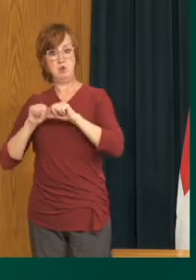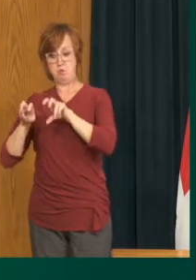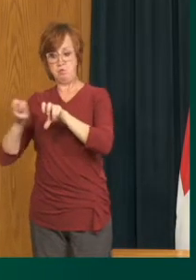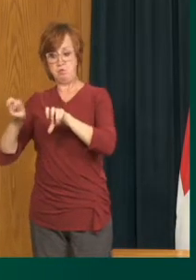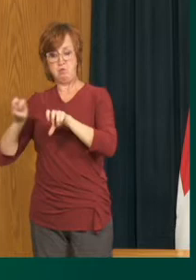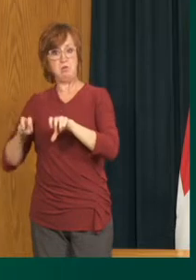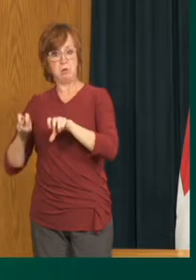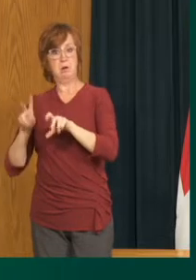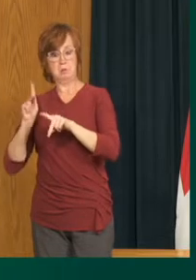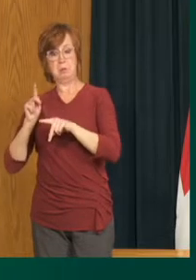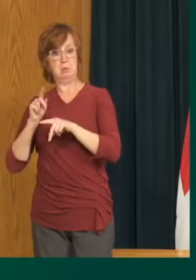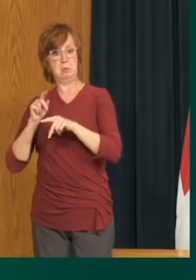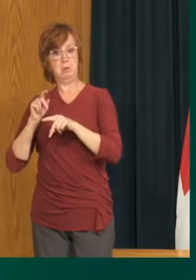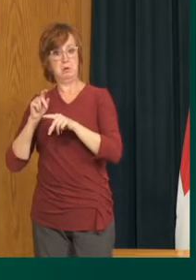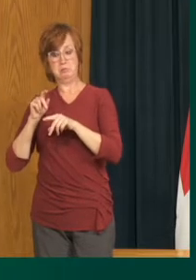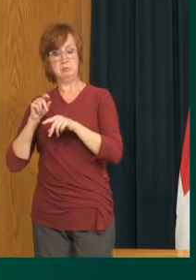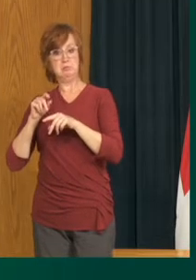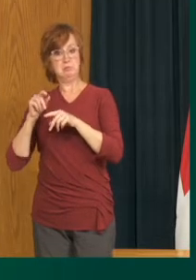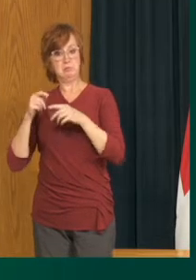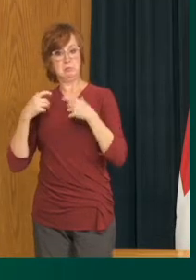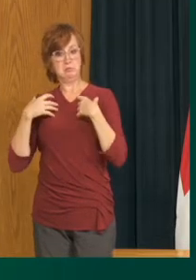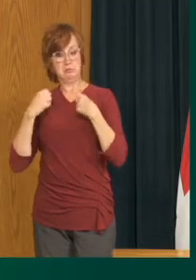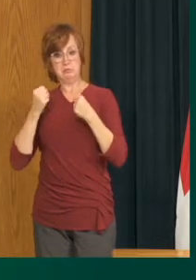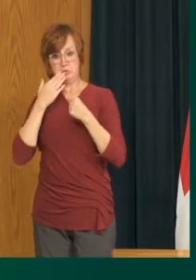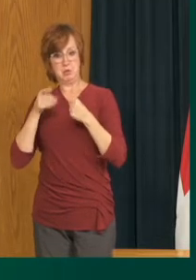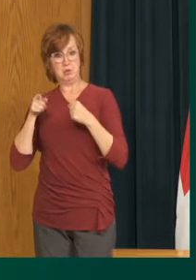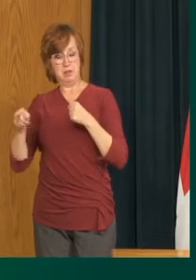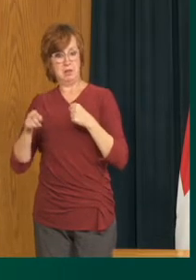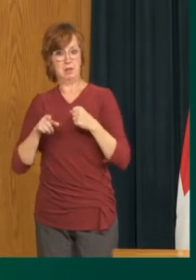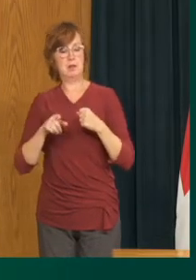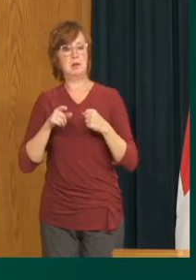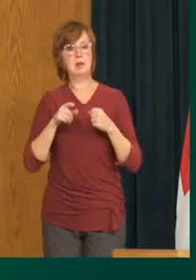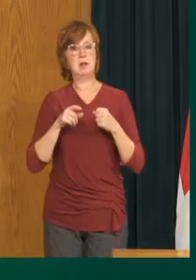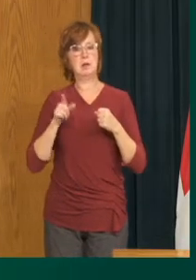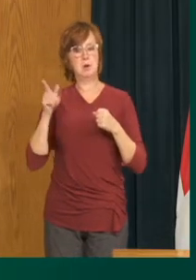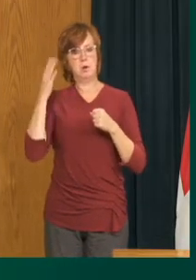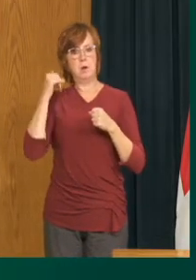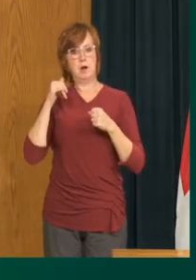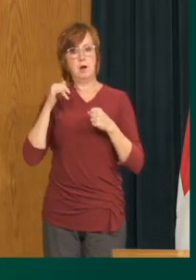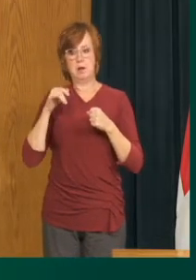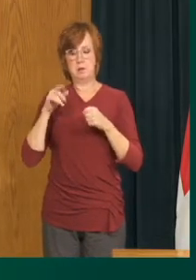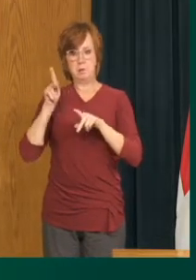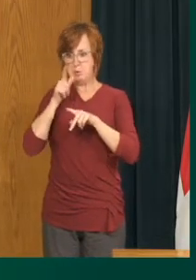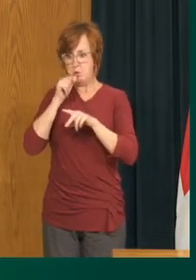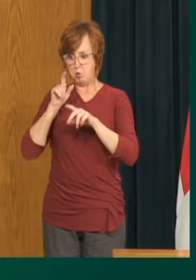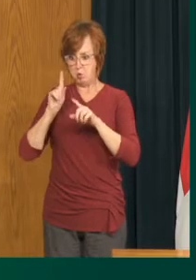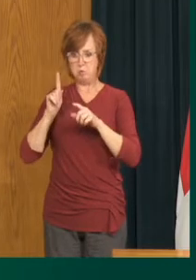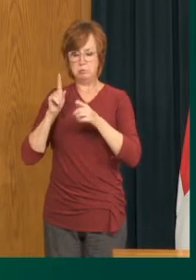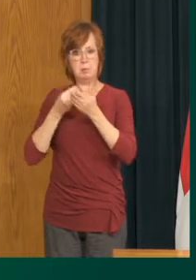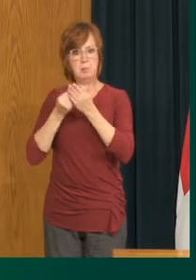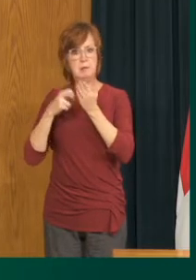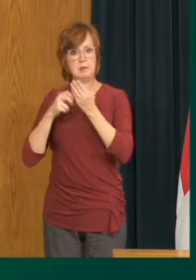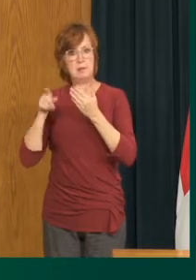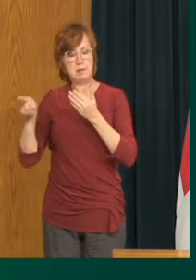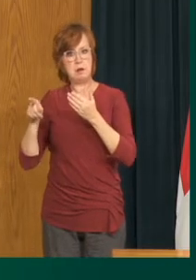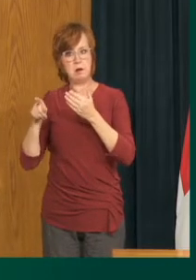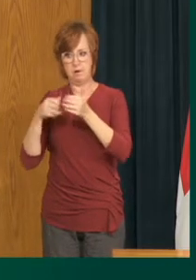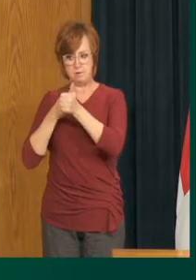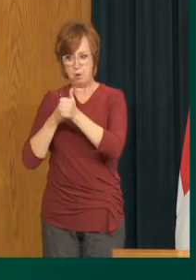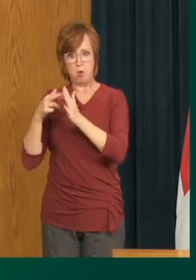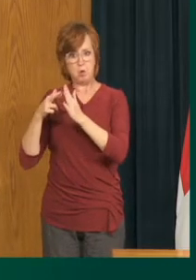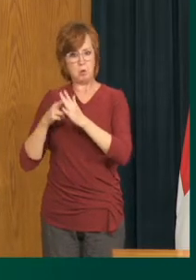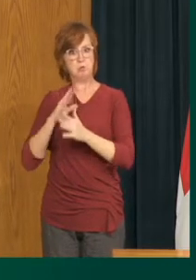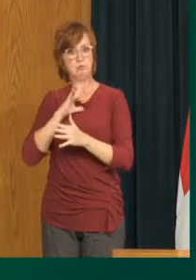very well, and customers who are going to those venues are observing the guidelines. And again, we really need to continue that, because that has kept our